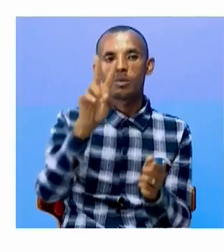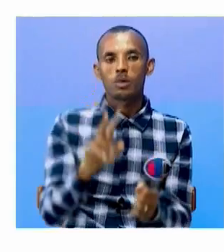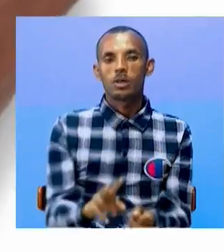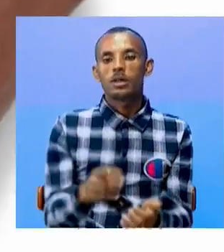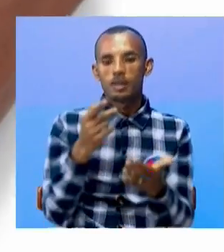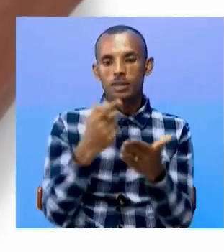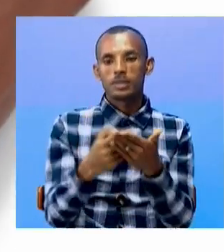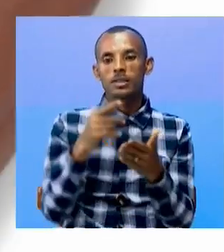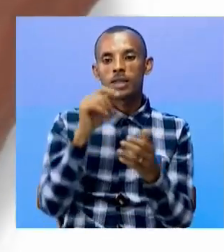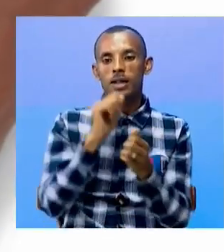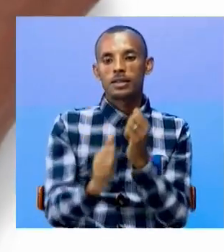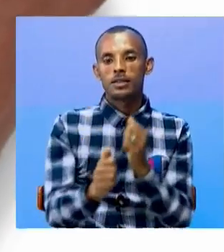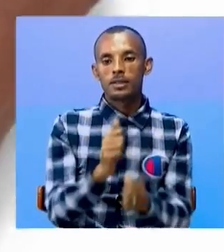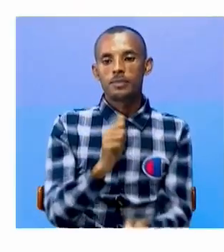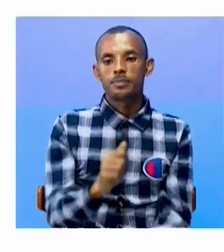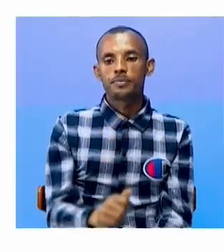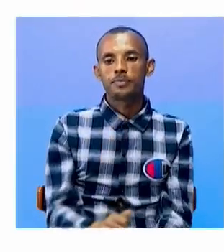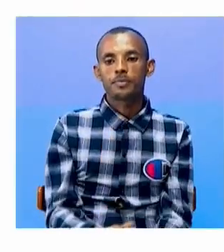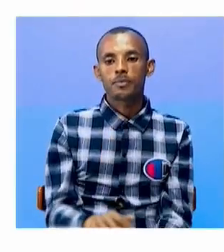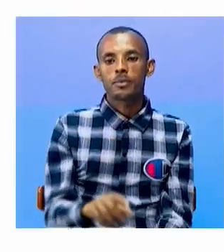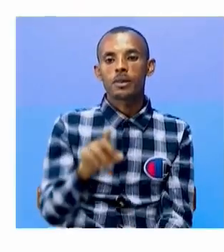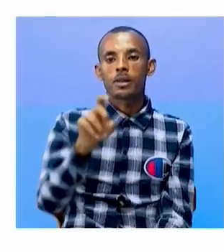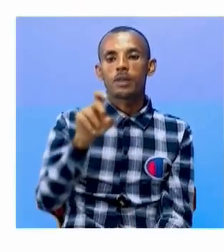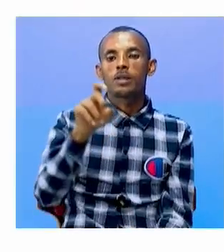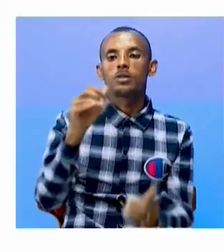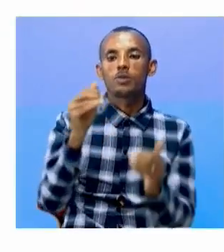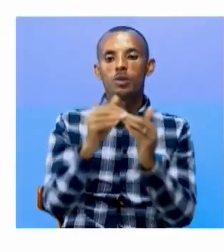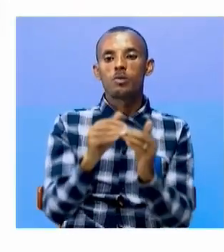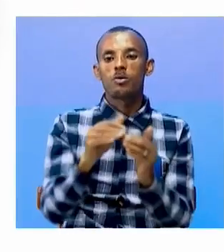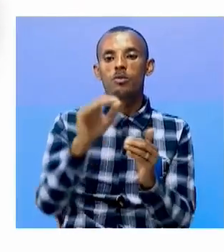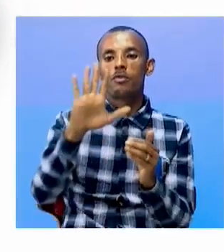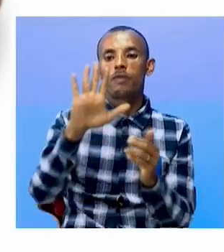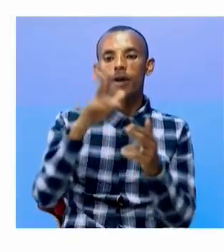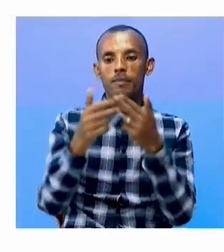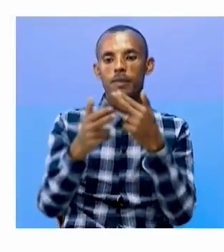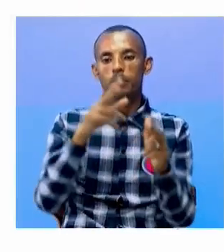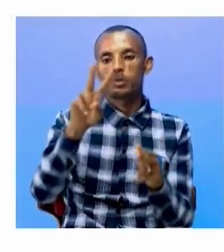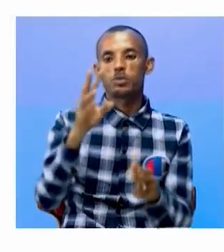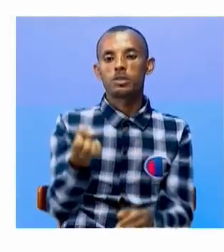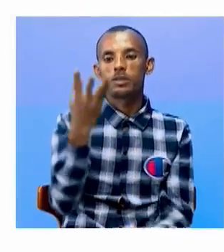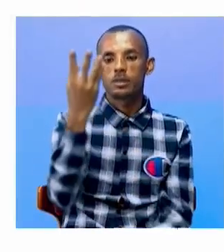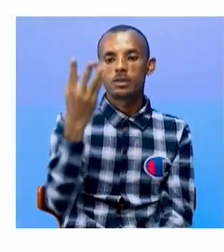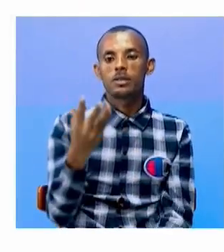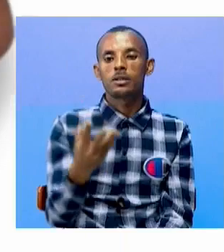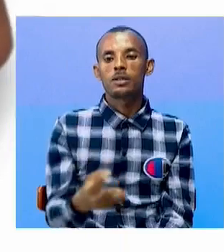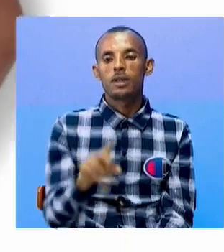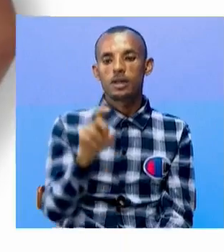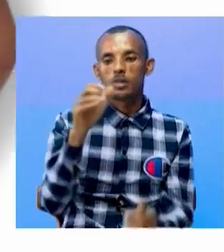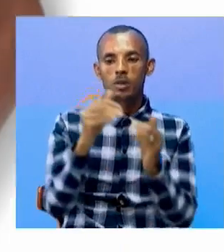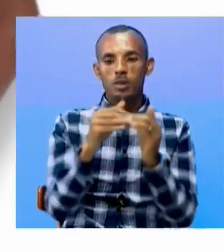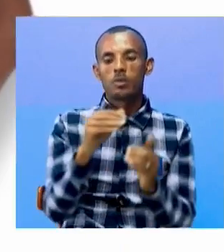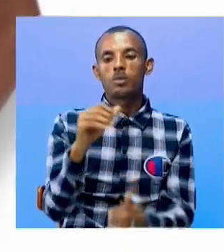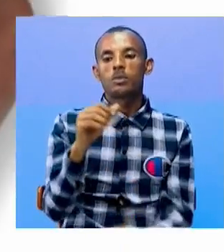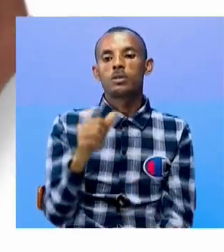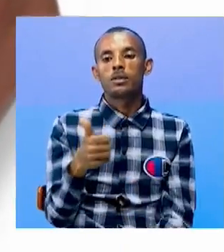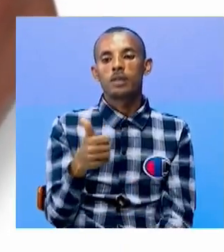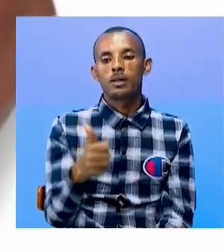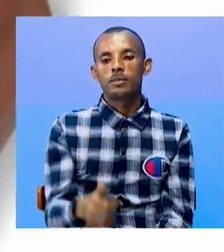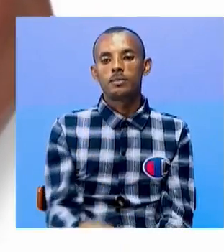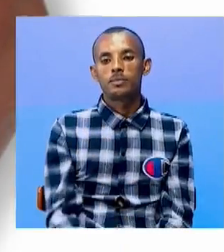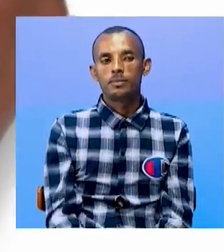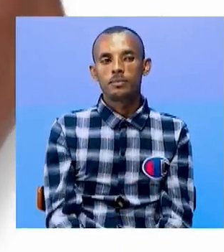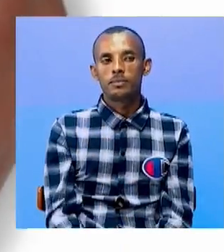This cancels out, and x is equal to 5 times 2 this. The value of x will be